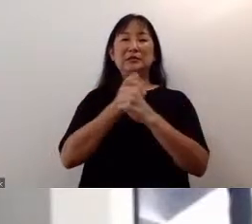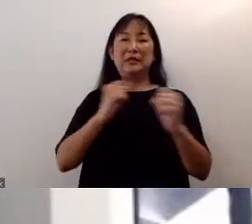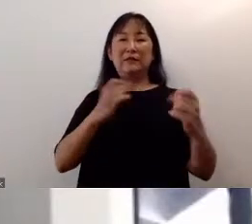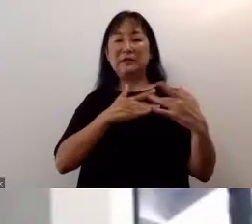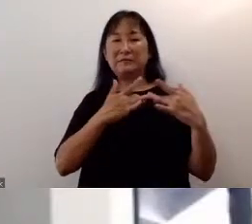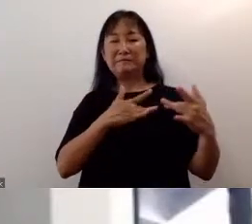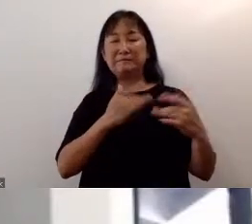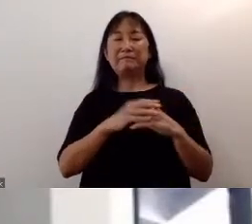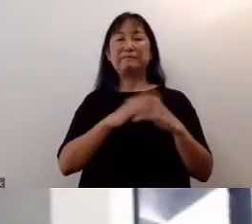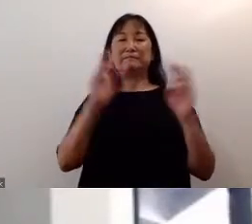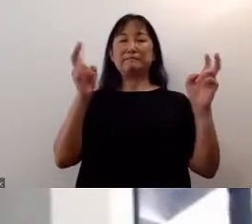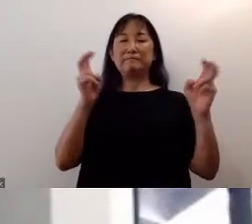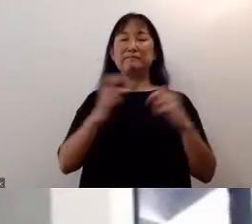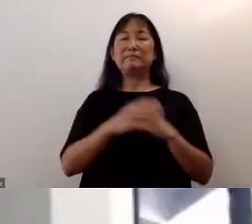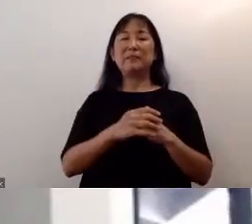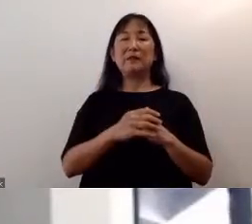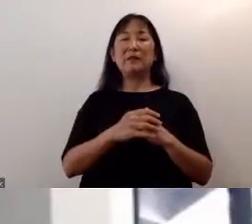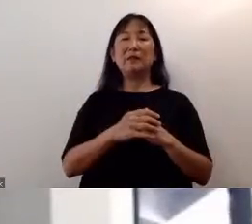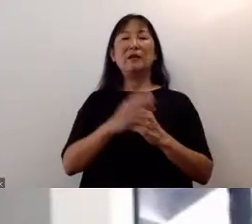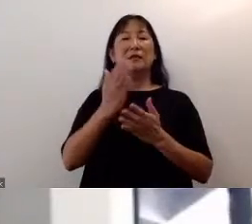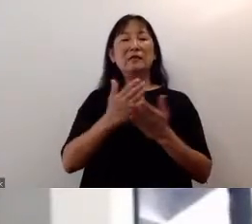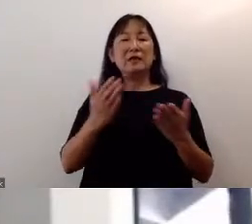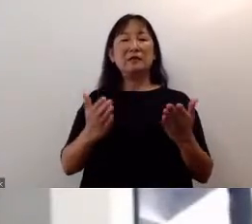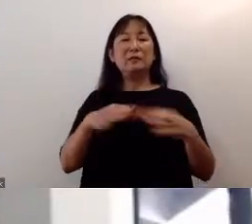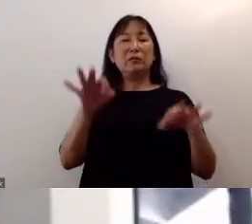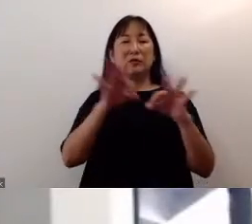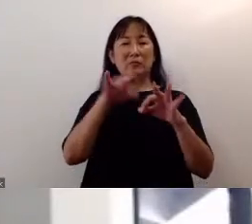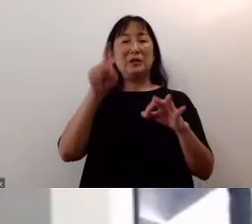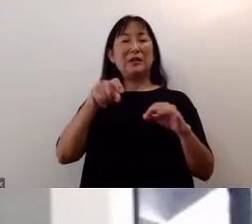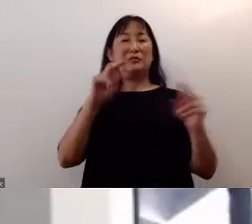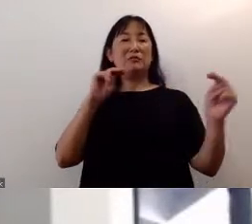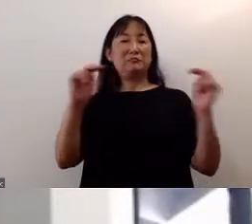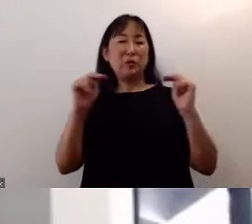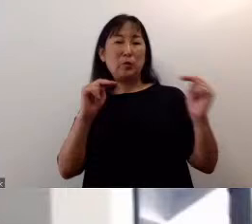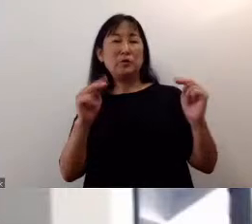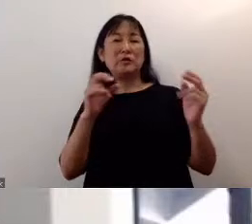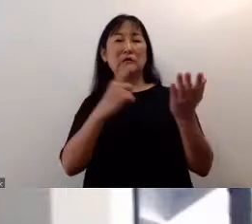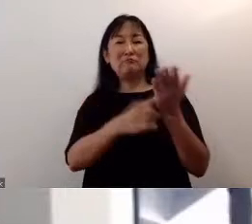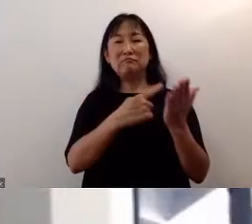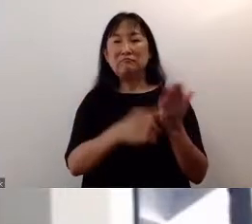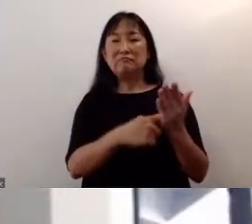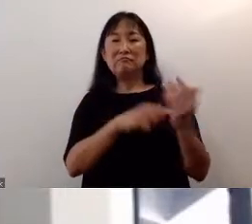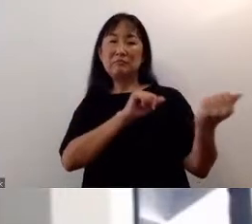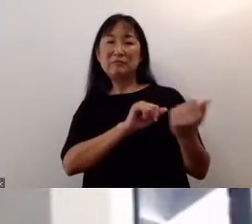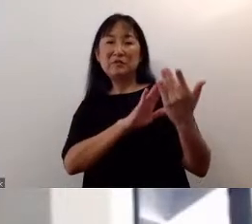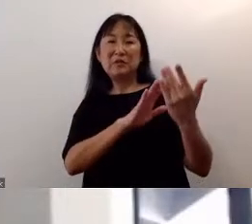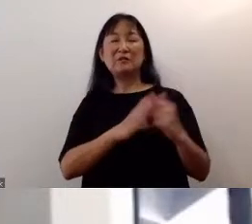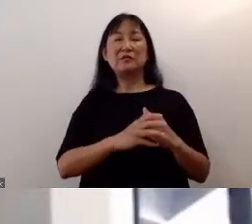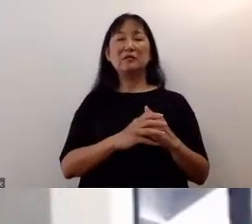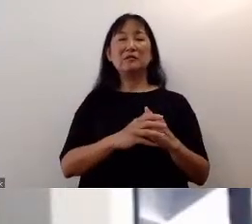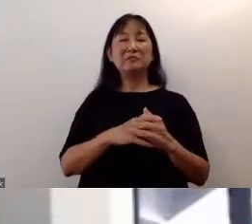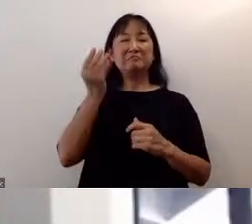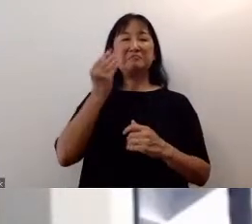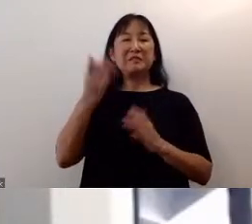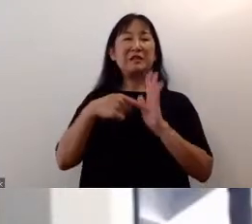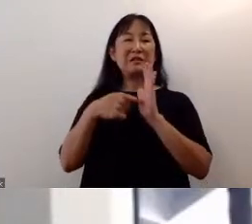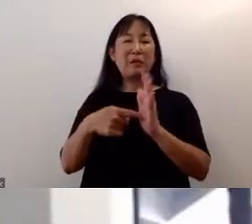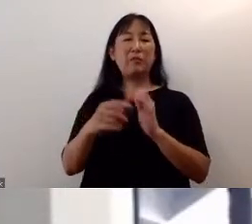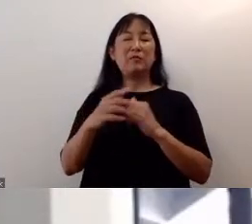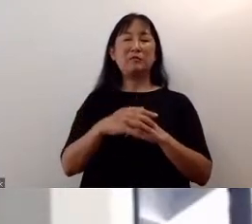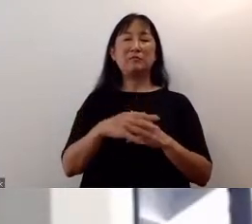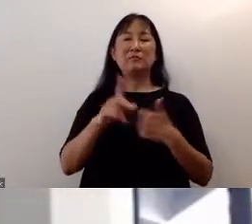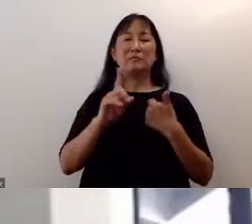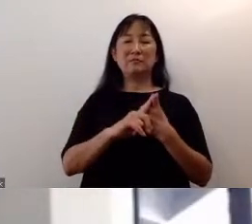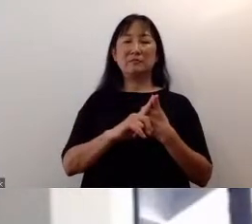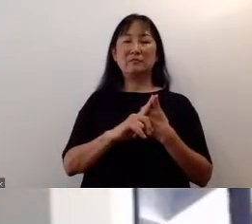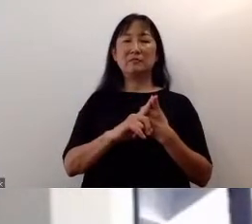These are the things that we feel are important and that need to be bargained and addressed. So these are some of the following I want to share with you. We'll be looking at specifically